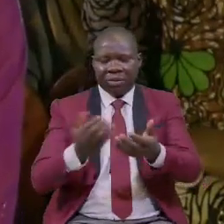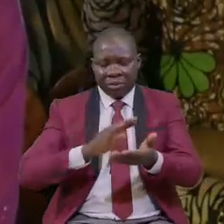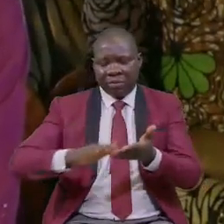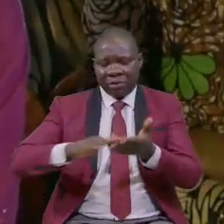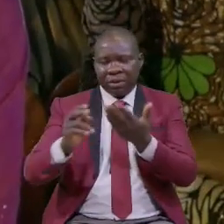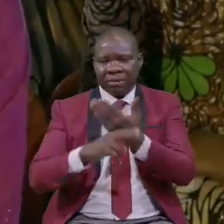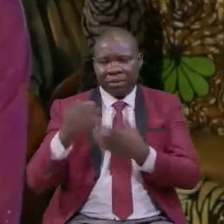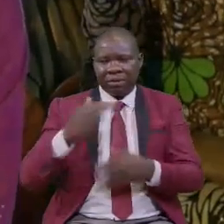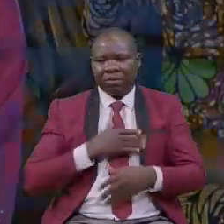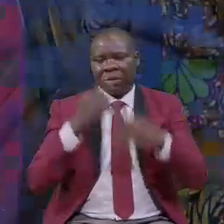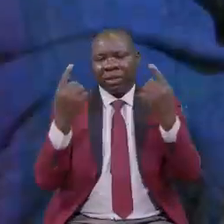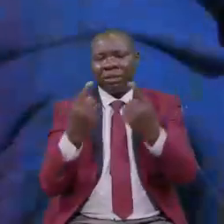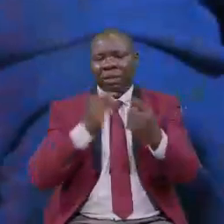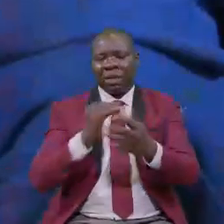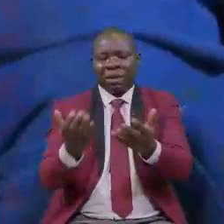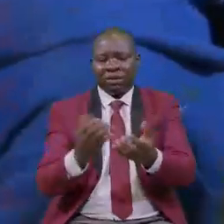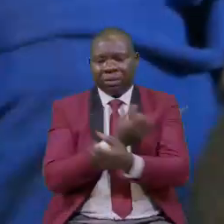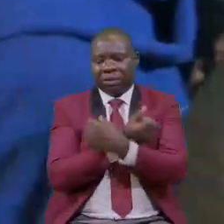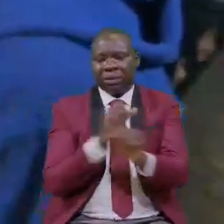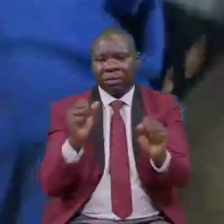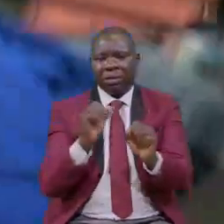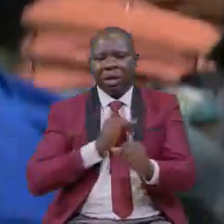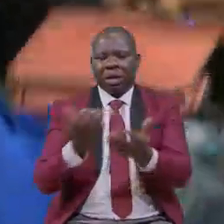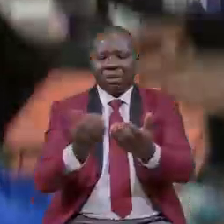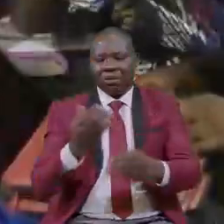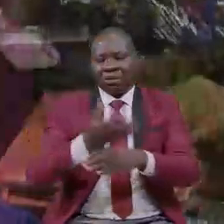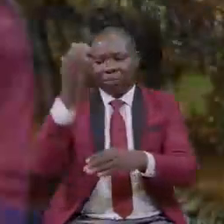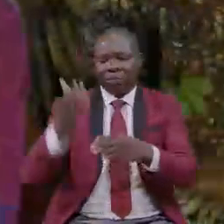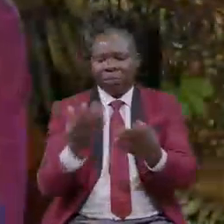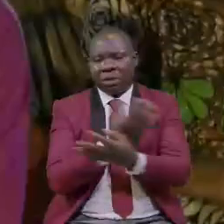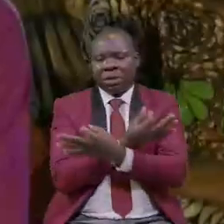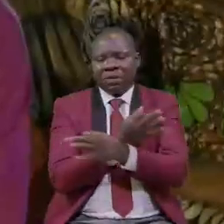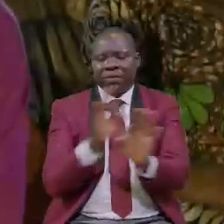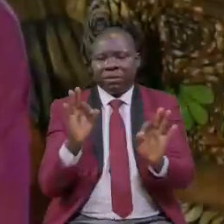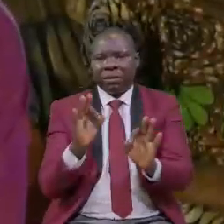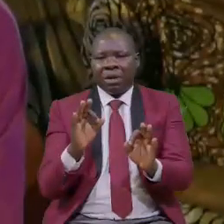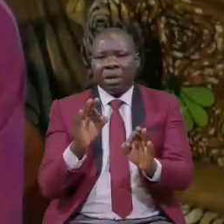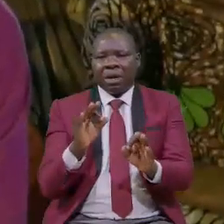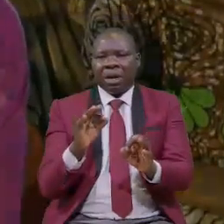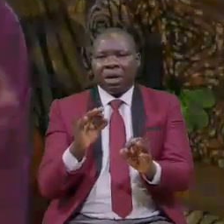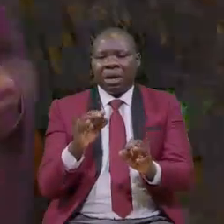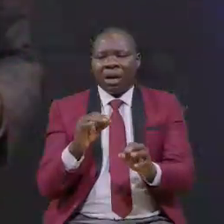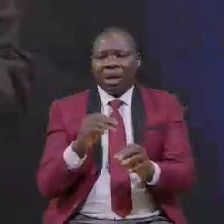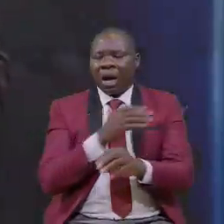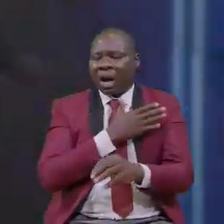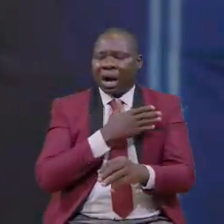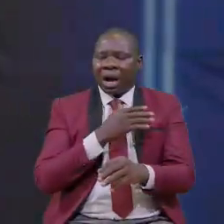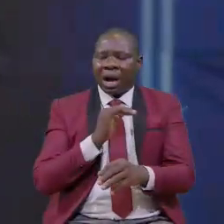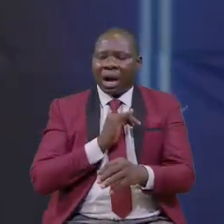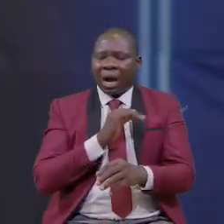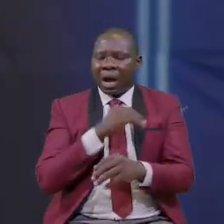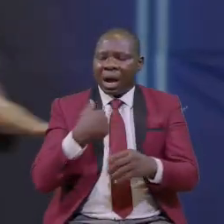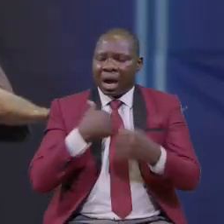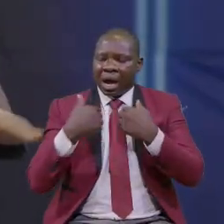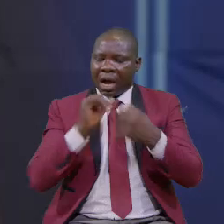want salvation. I want total freedom. And the chains of sin, like bad habit